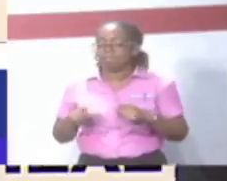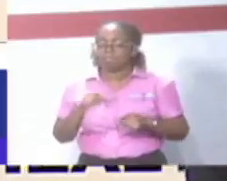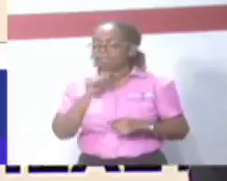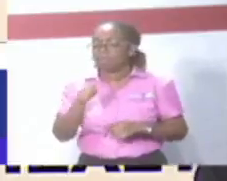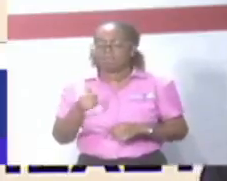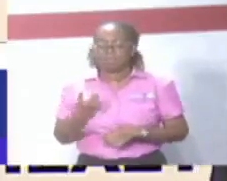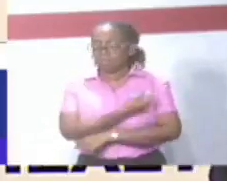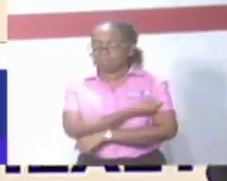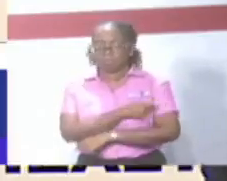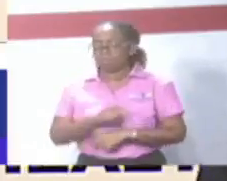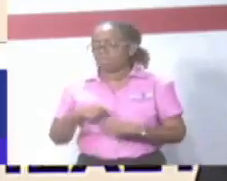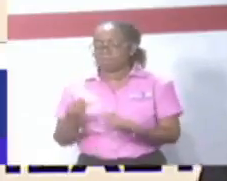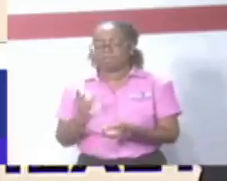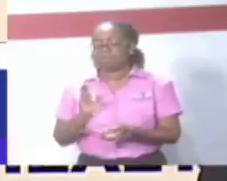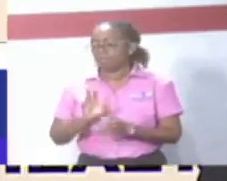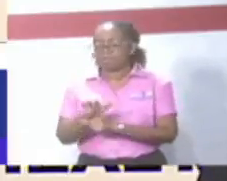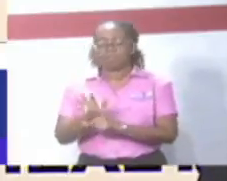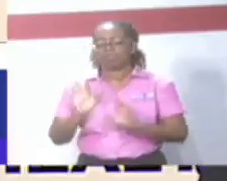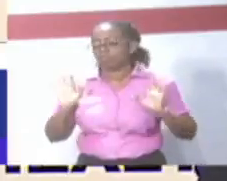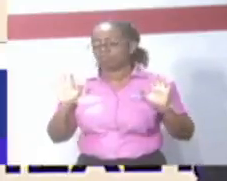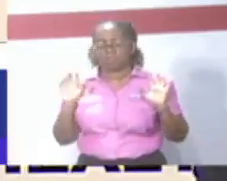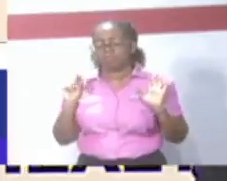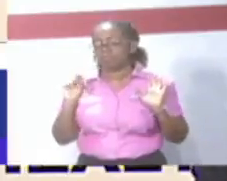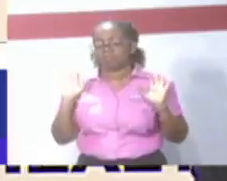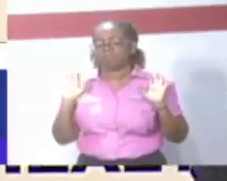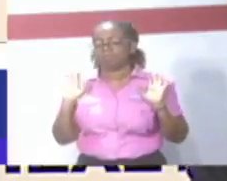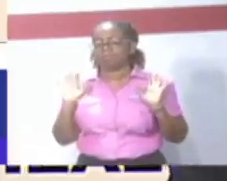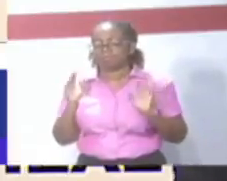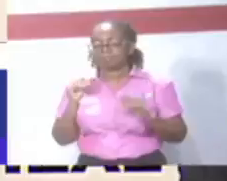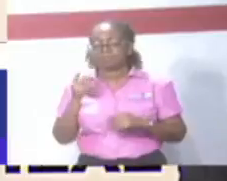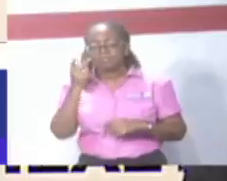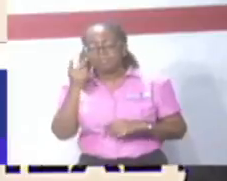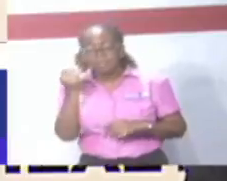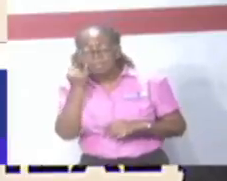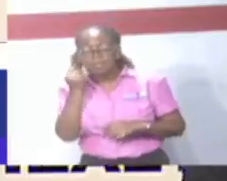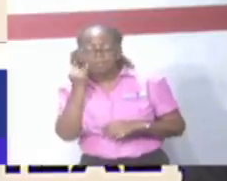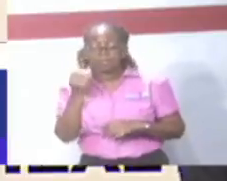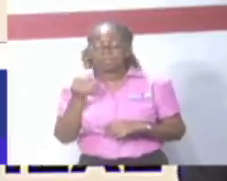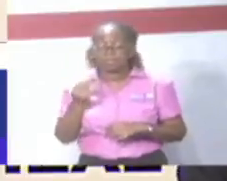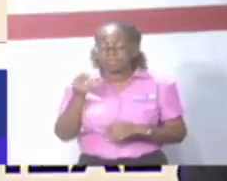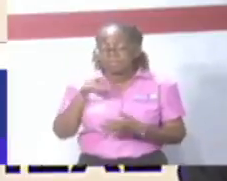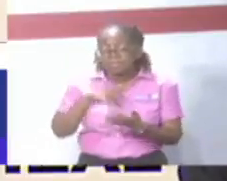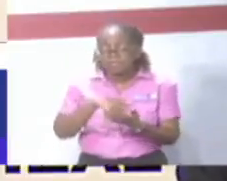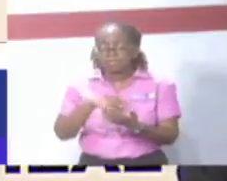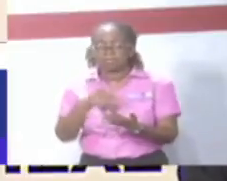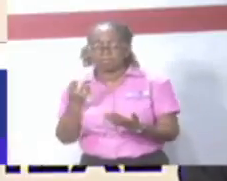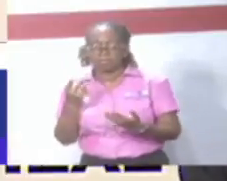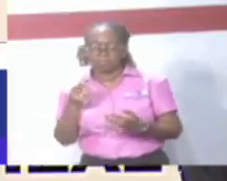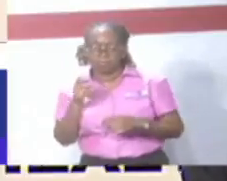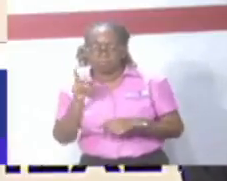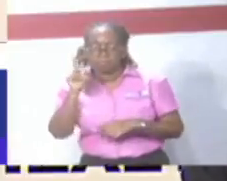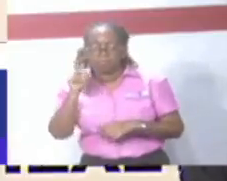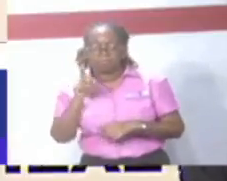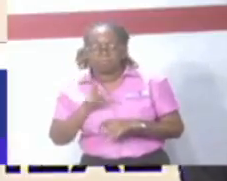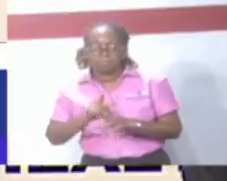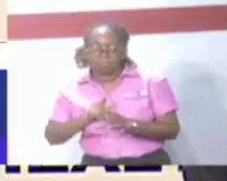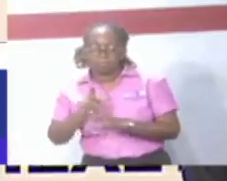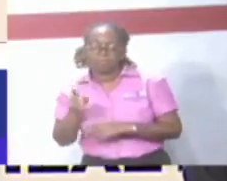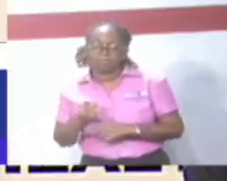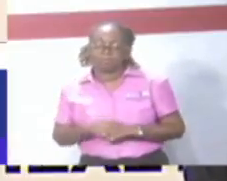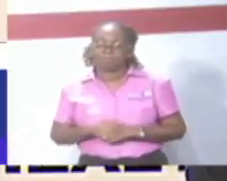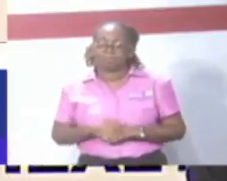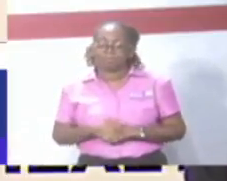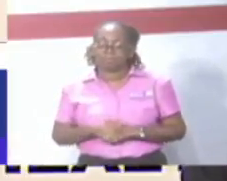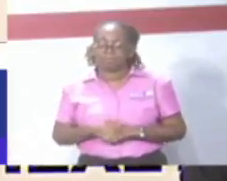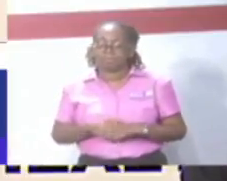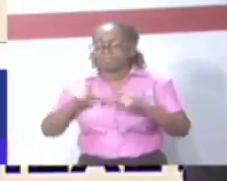there was a study done in Italy that showed, and the name of the study is Mask Up to Keep It Up. Not my